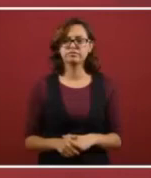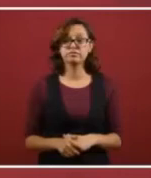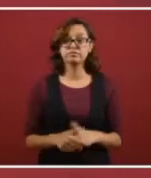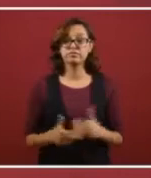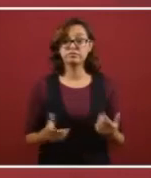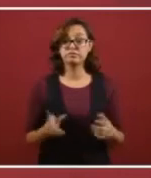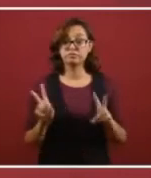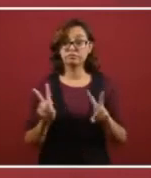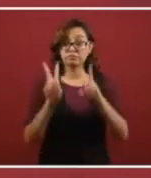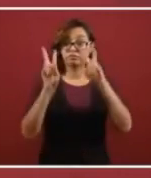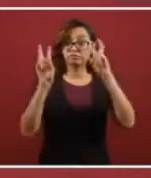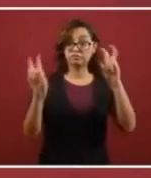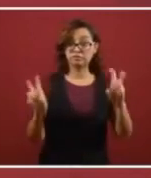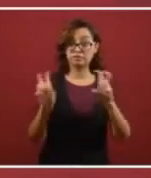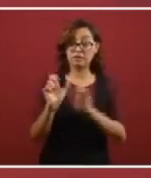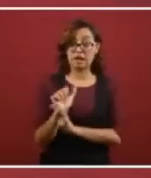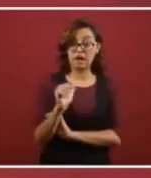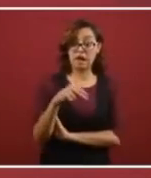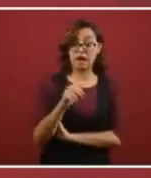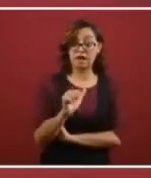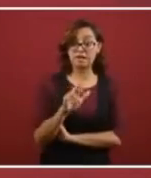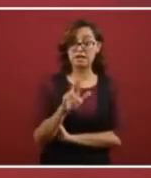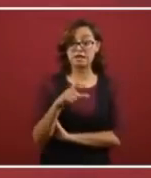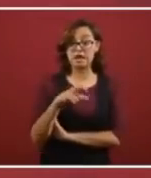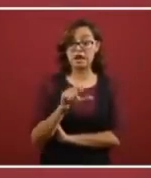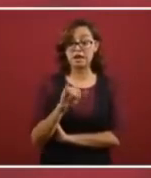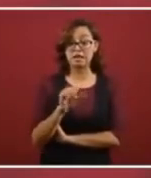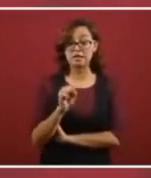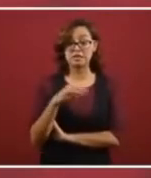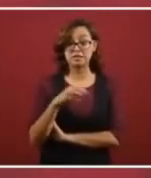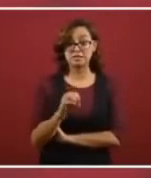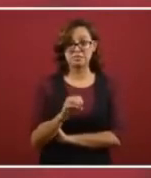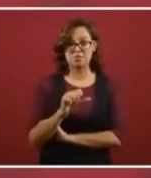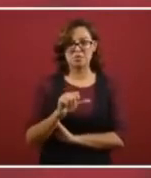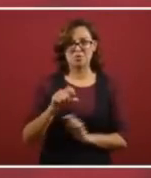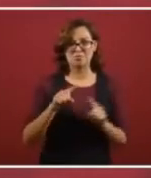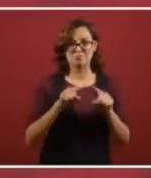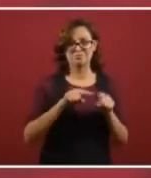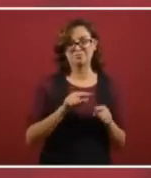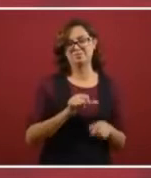but it's very profound with ideals